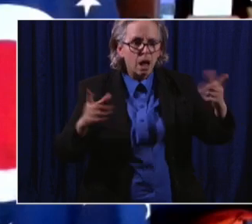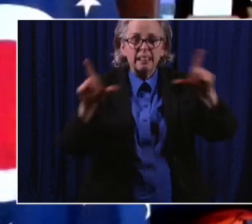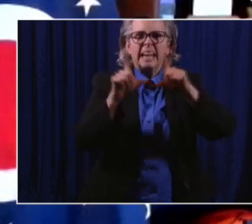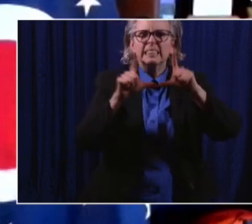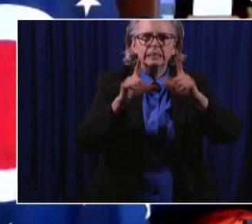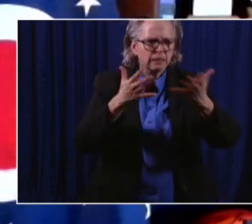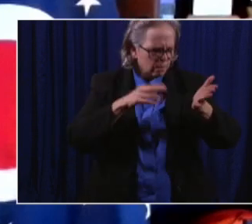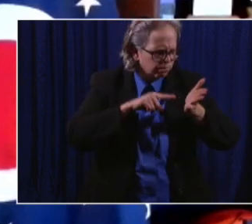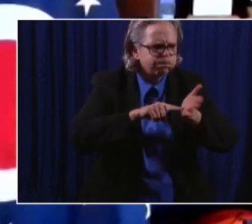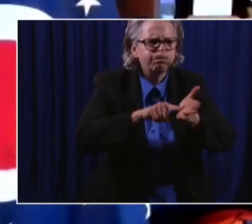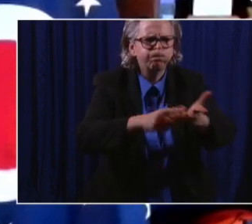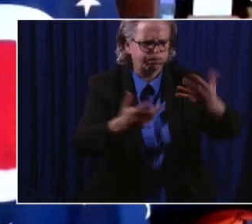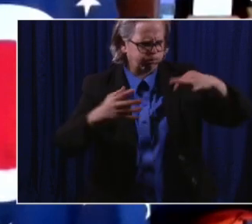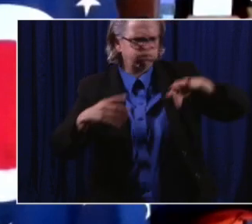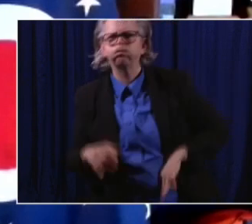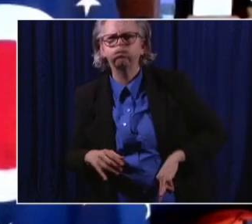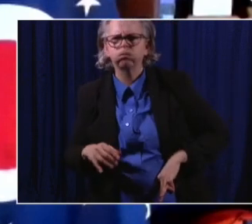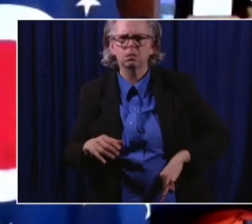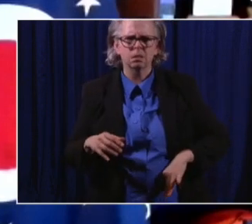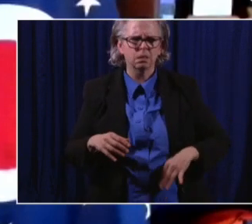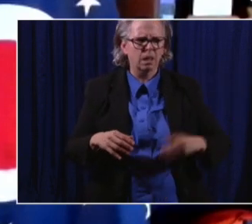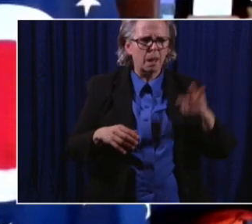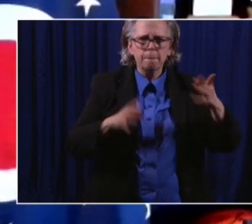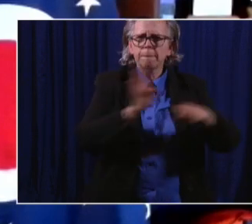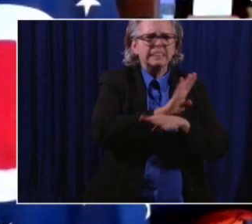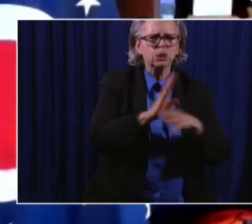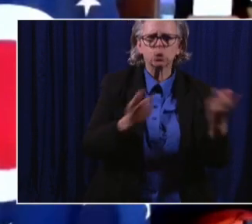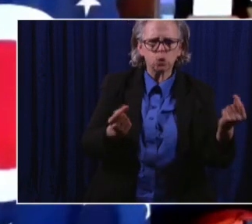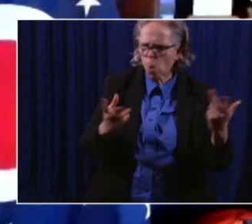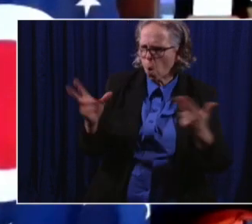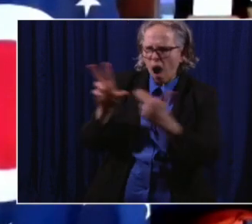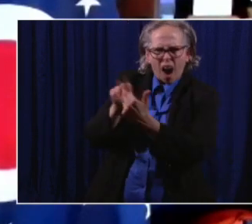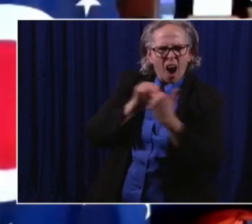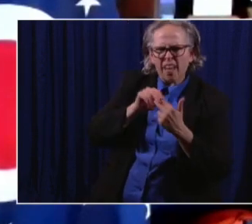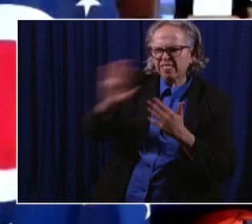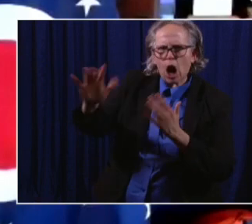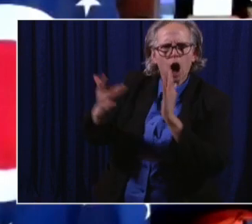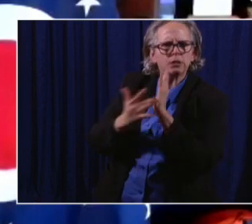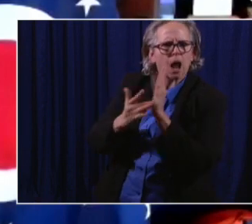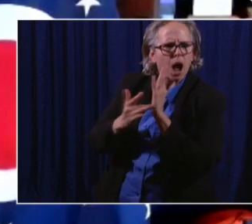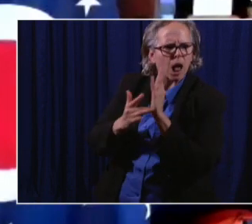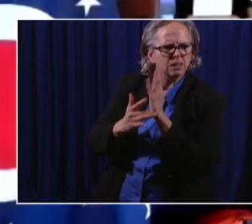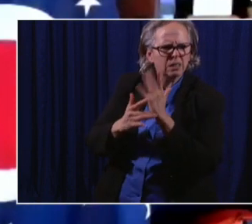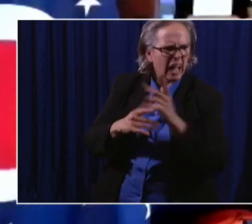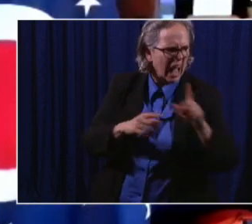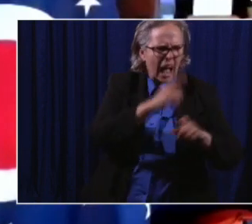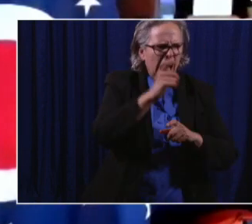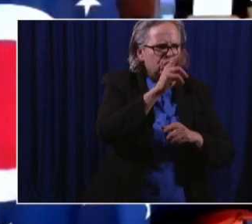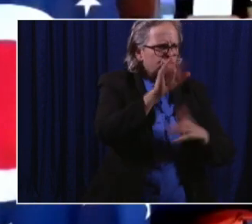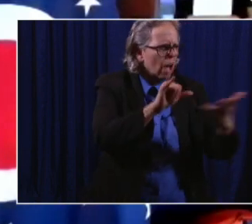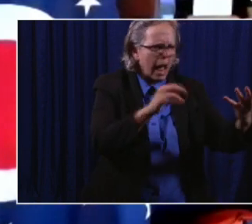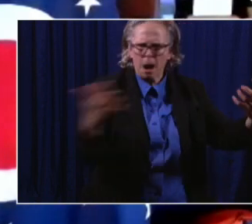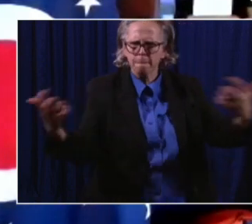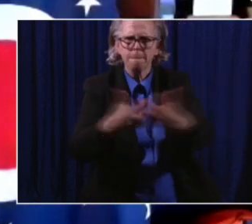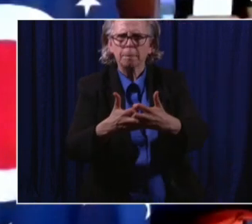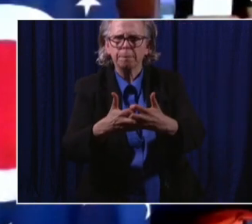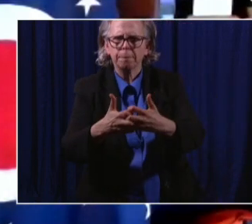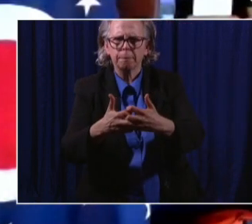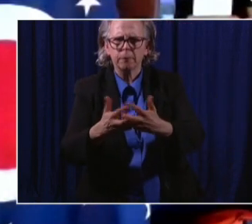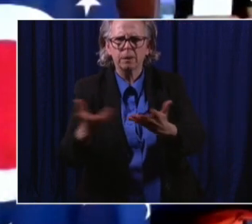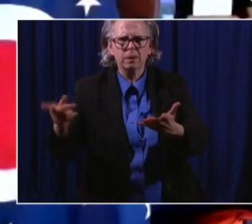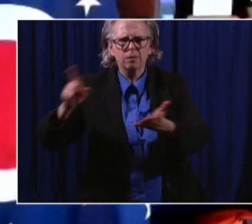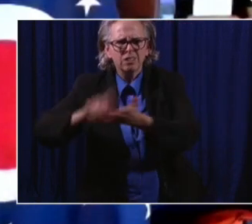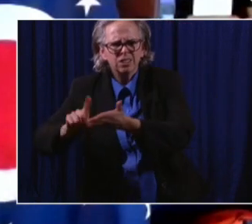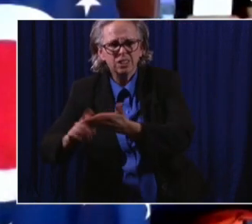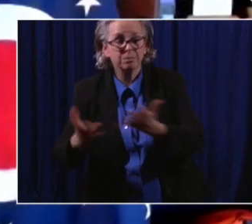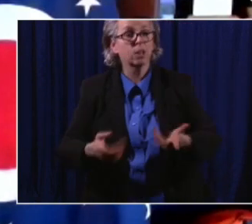being used to diagnose COVID cases through X-rays. Ohio State, the Ohio State University has more